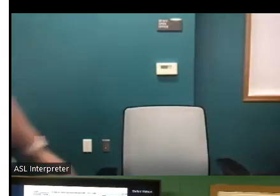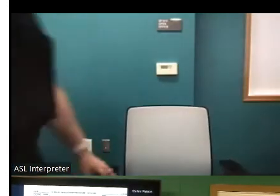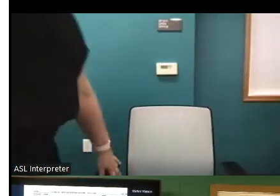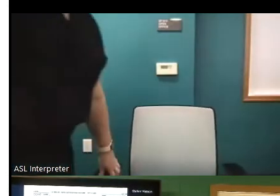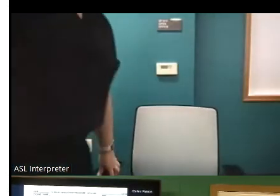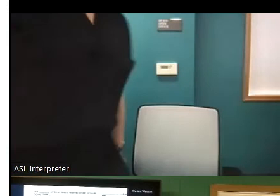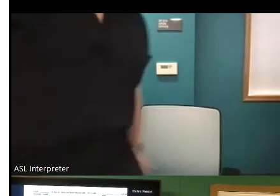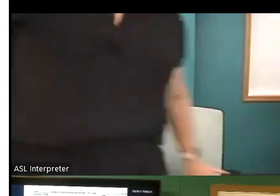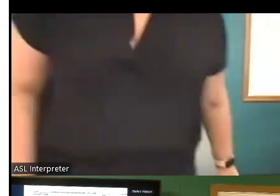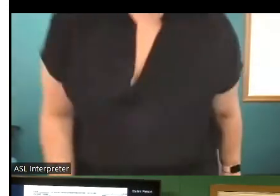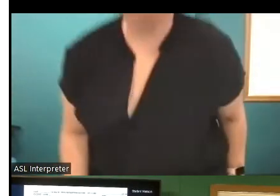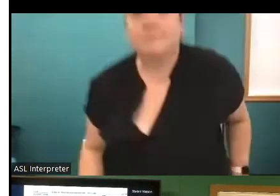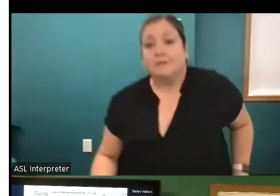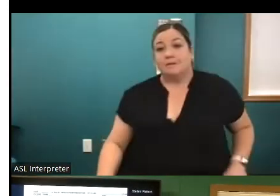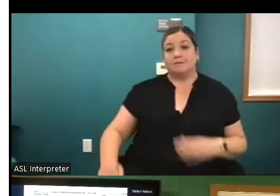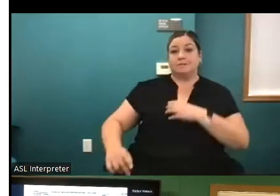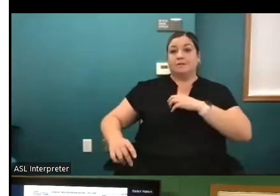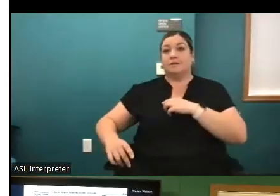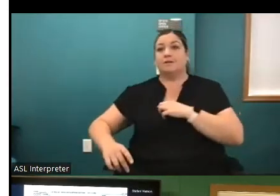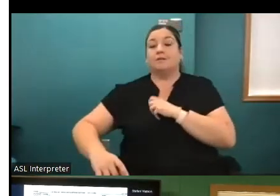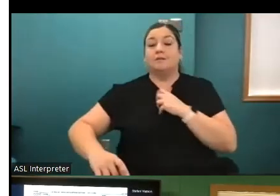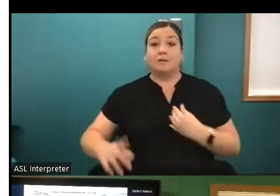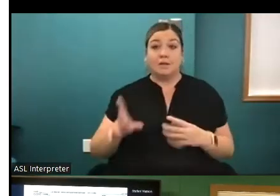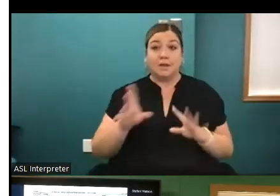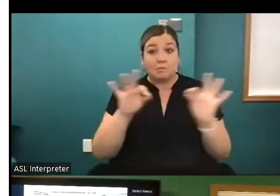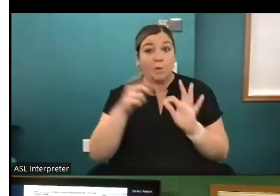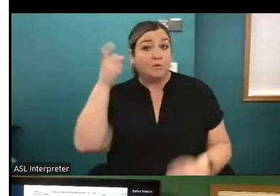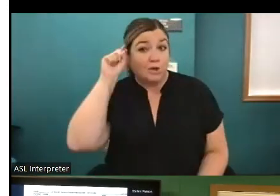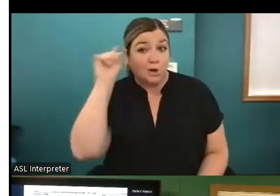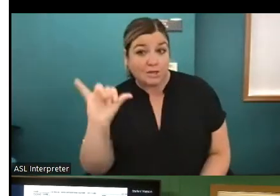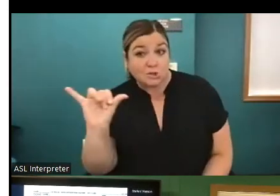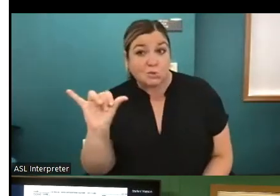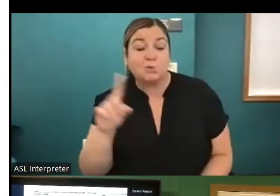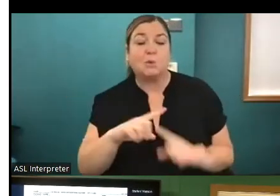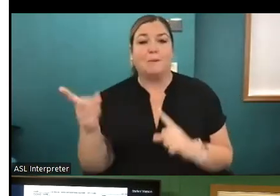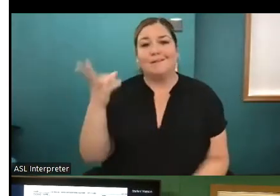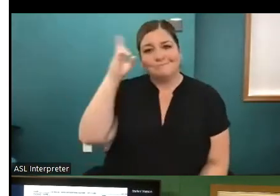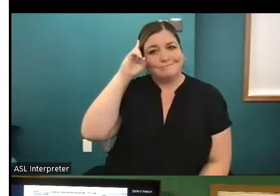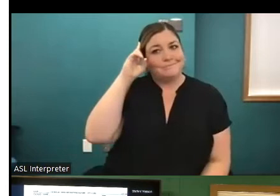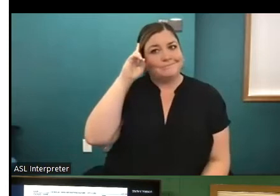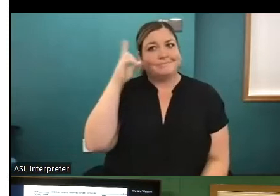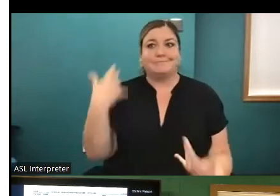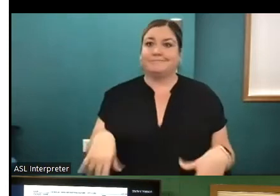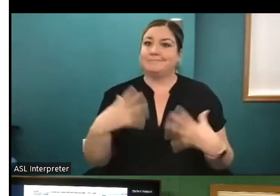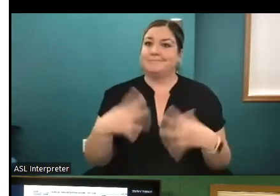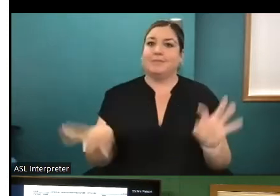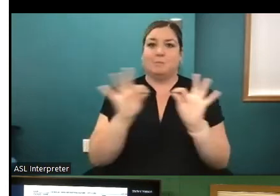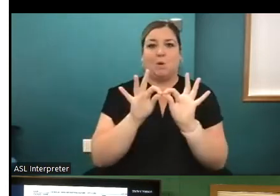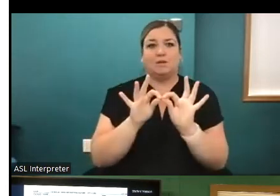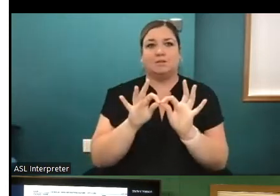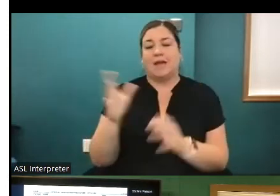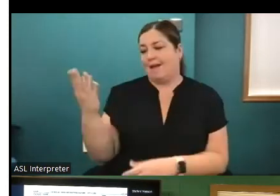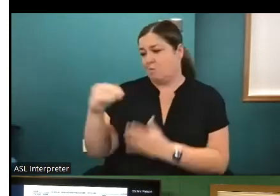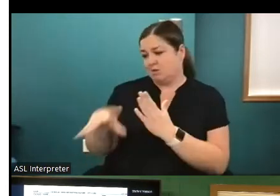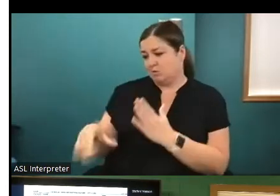And Danzy had said, because I had a student that said it kind of is a squeaky sound, and Danzy had said that she might have gone a day without wearing it,